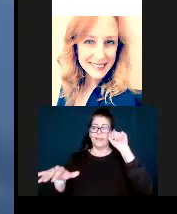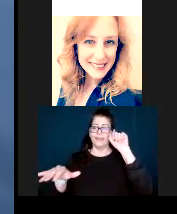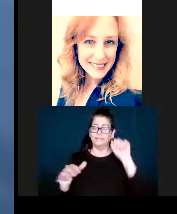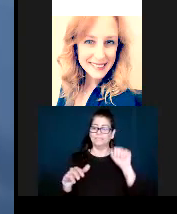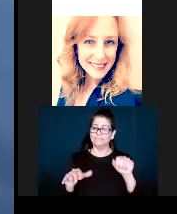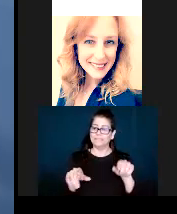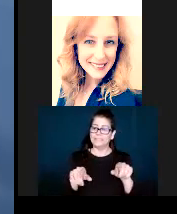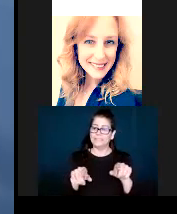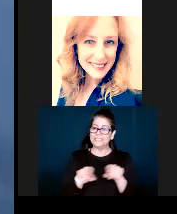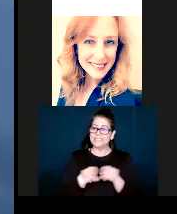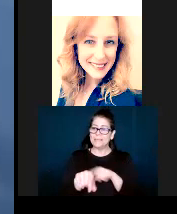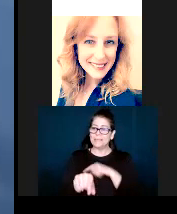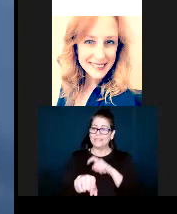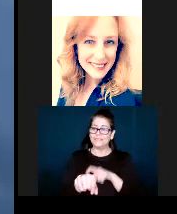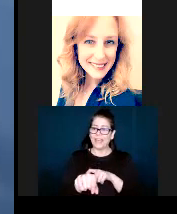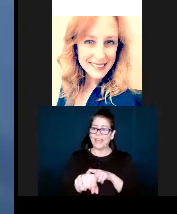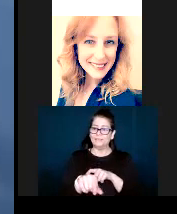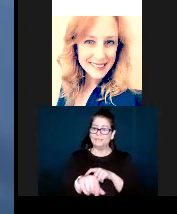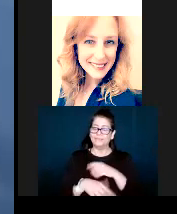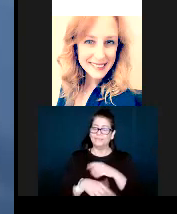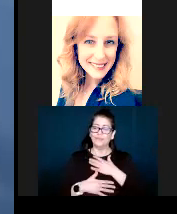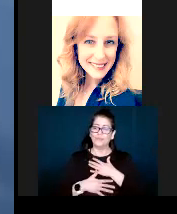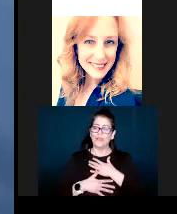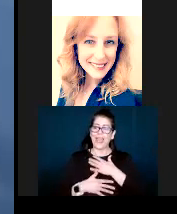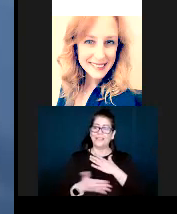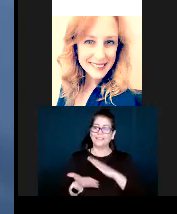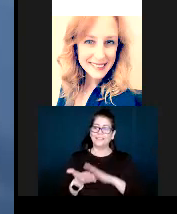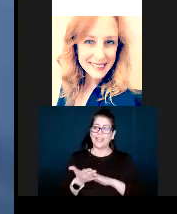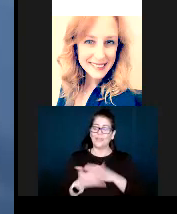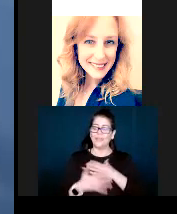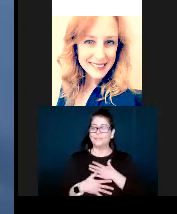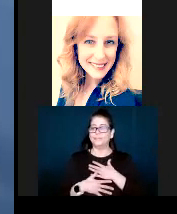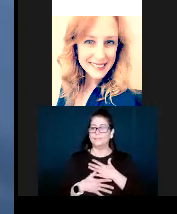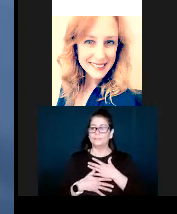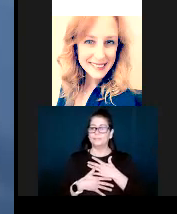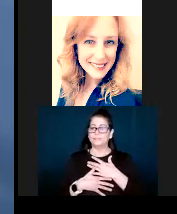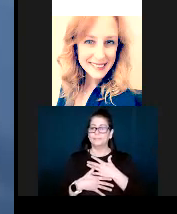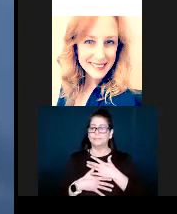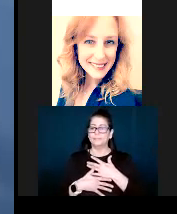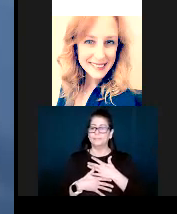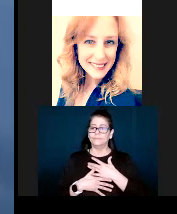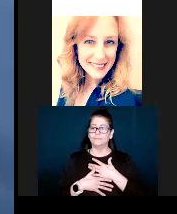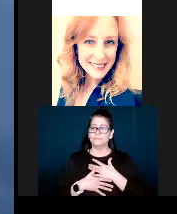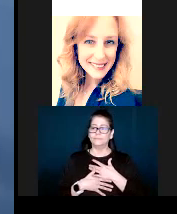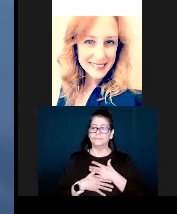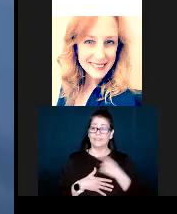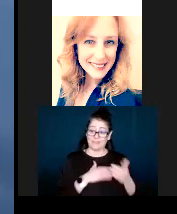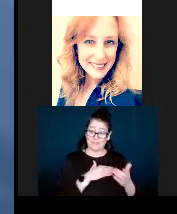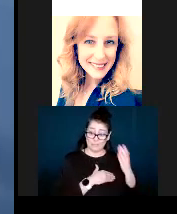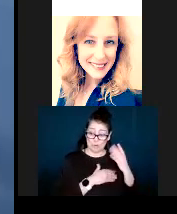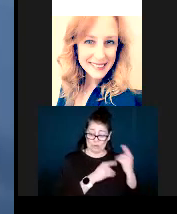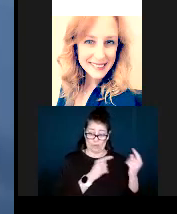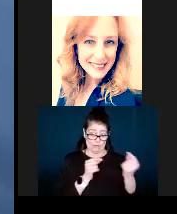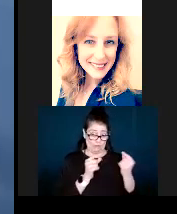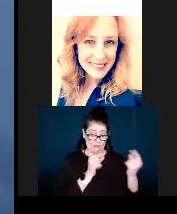rhythm of your breath, trying to let some of the thoughts of the morning go. It's Monday